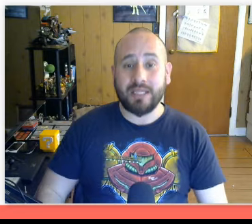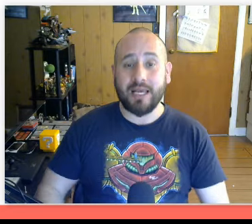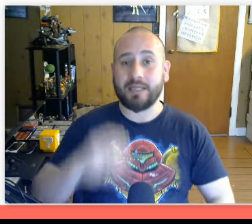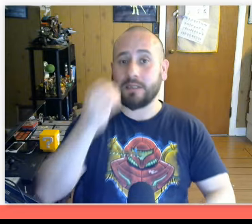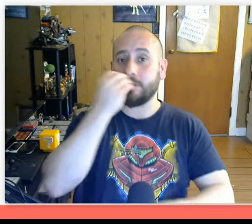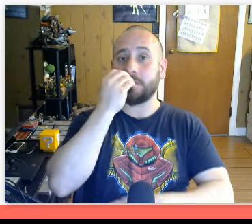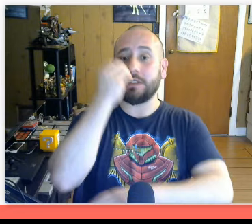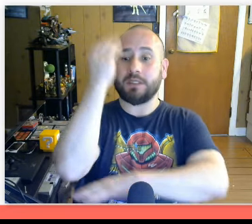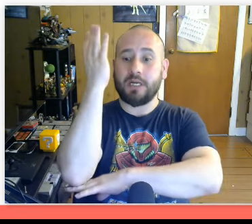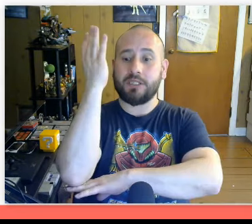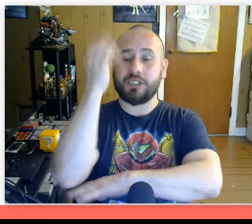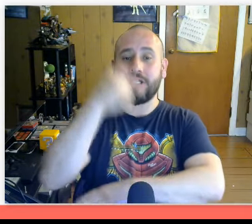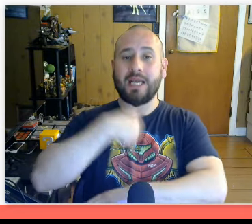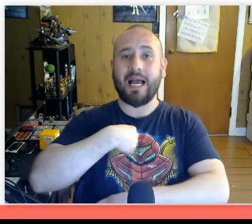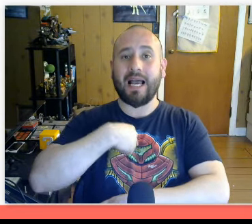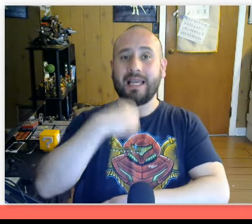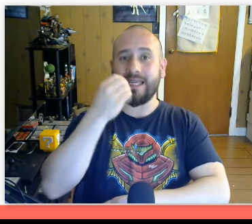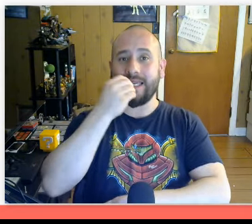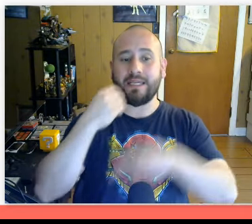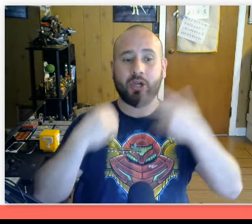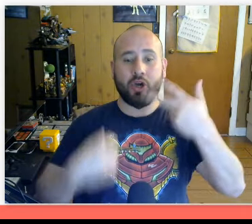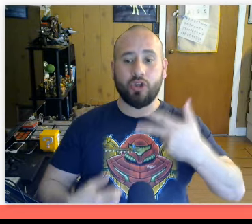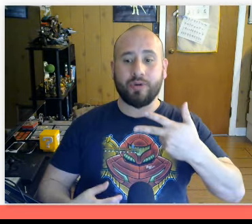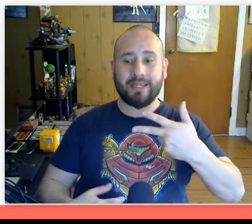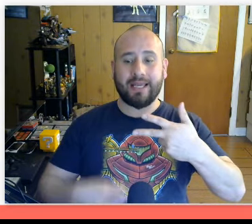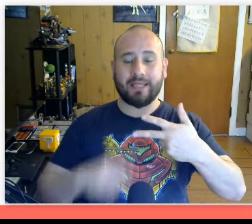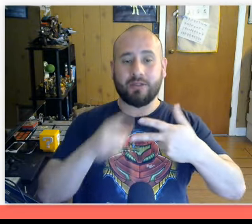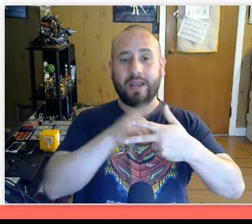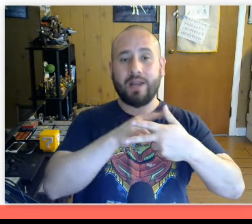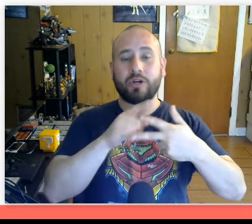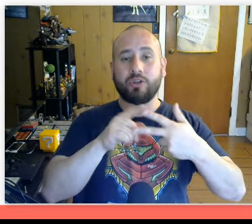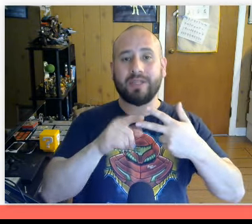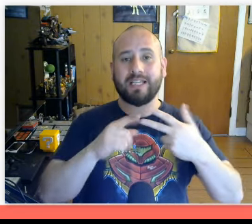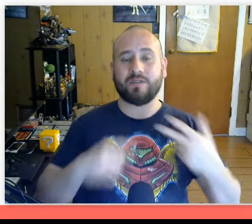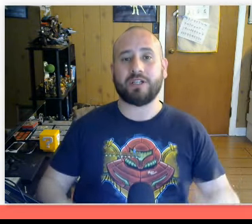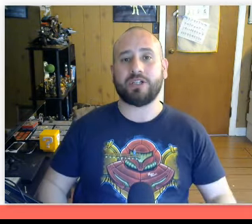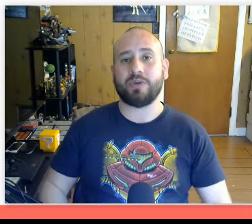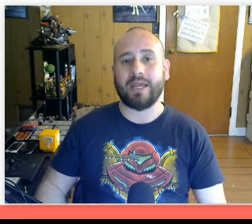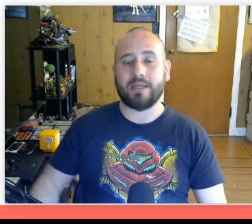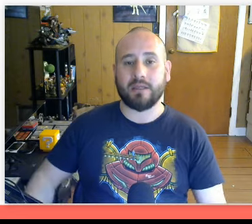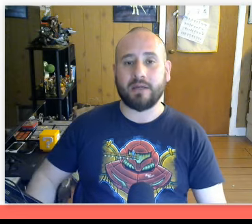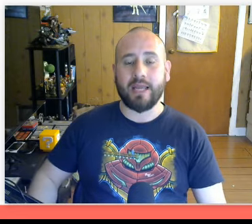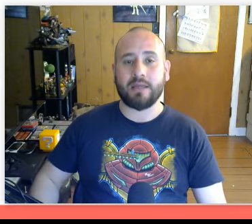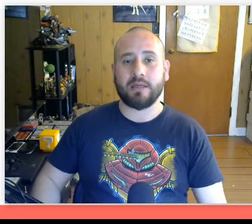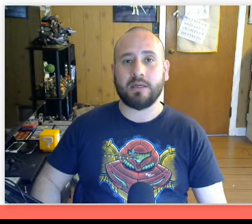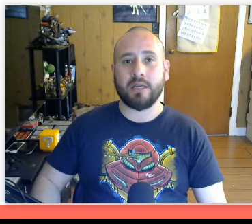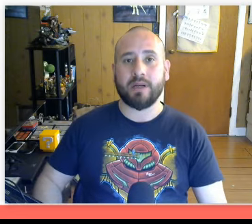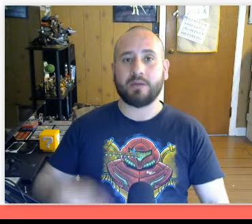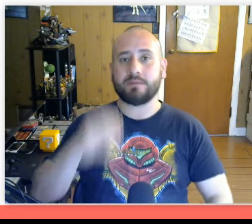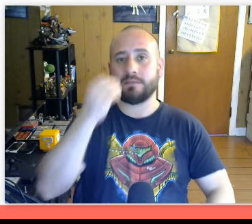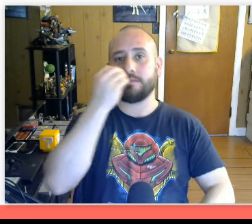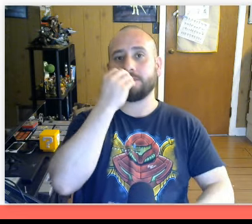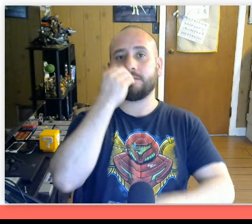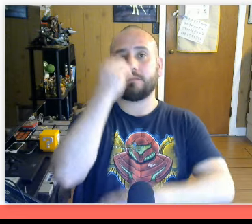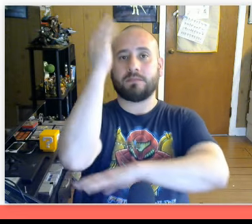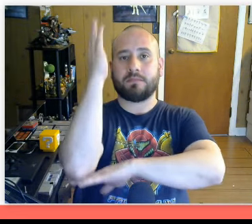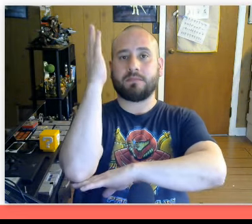to sign lunch, I eat three things. Rank order three things for lunch that you ate. Okay. Here we go.